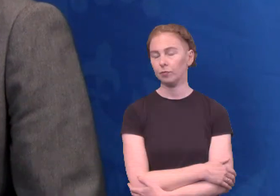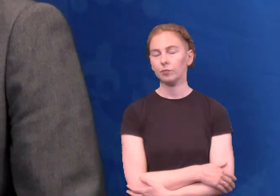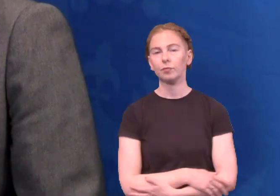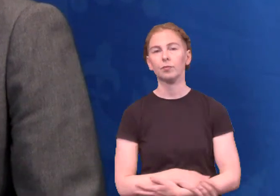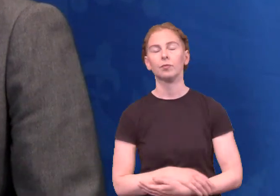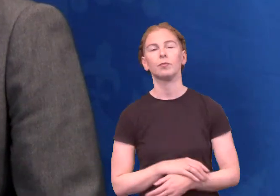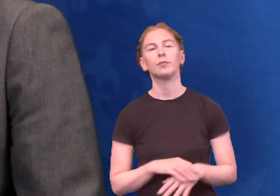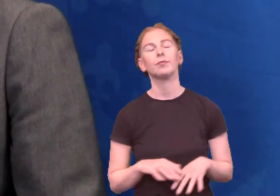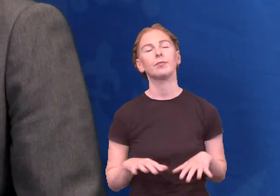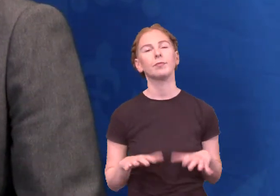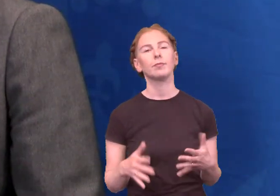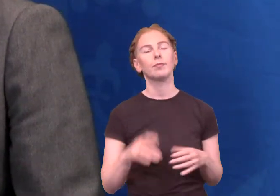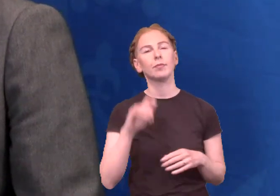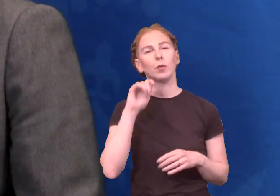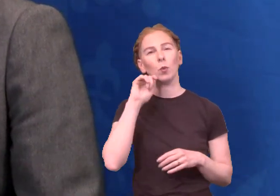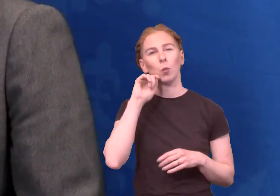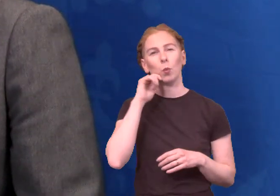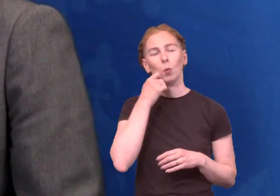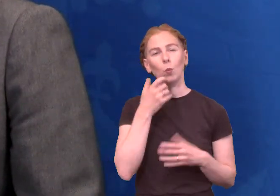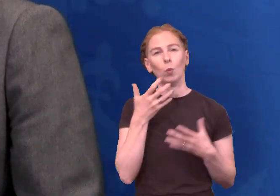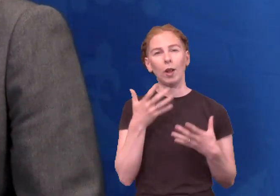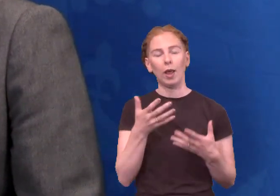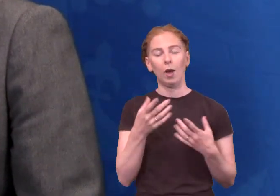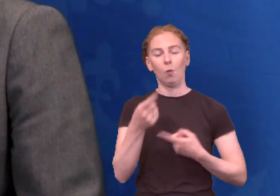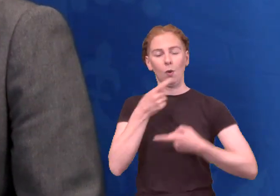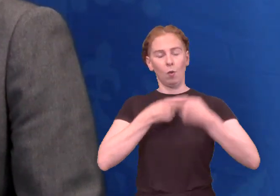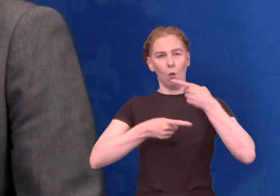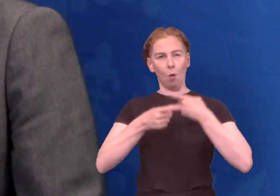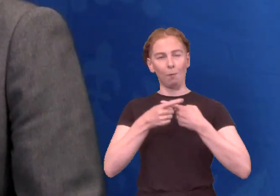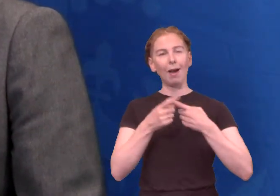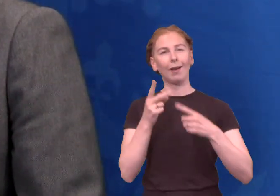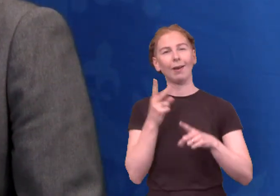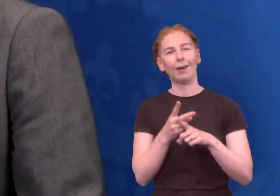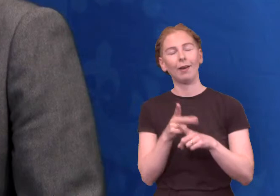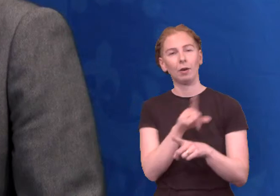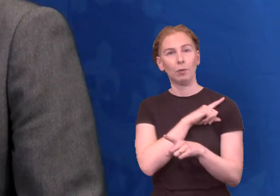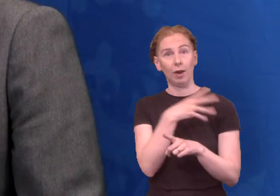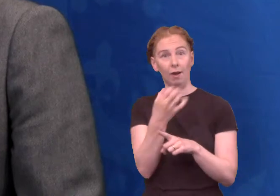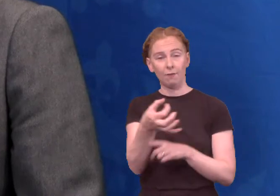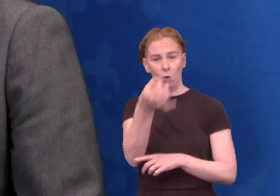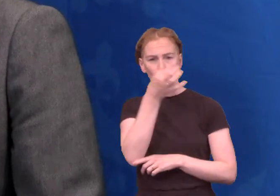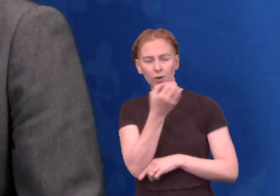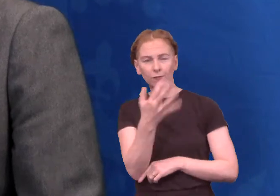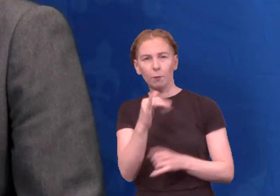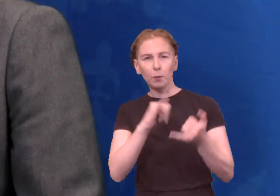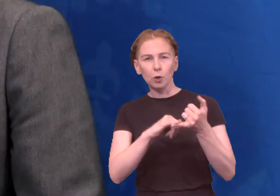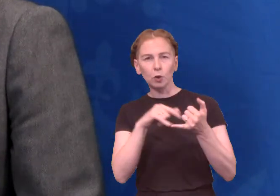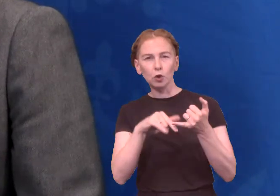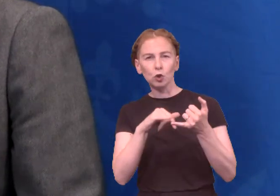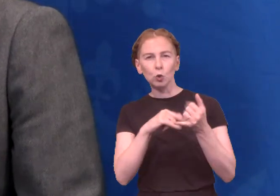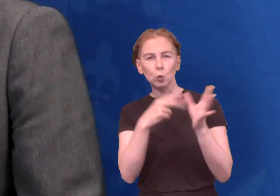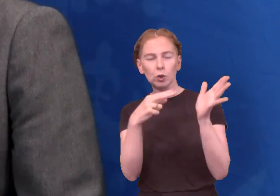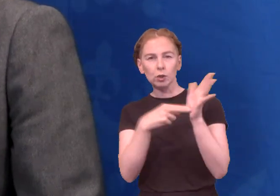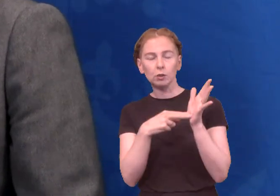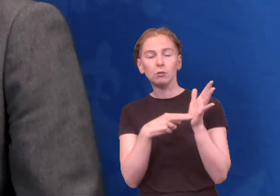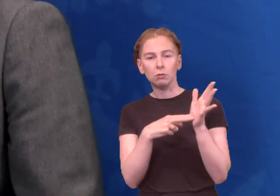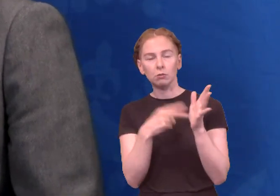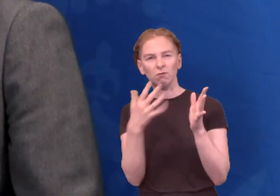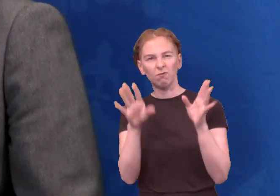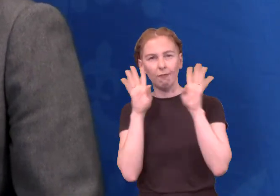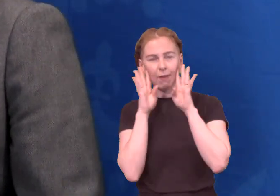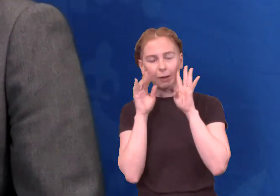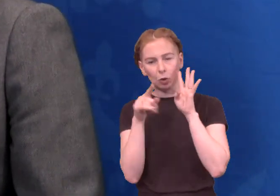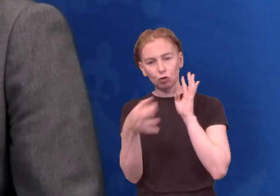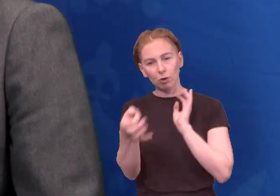So we're just going to step back slightly, because we've had a question here from Susan on Facebook, back to the subject of county lines.